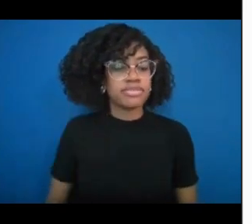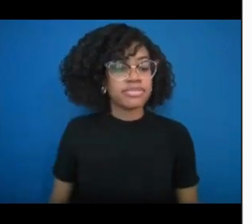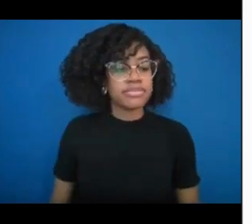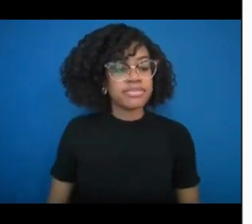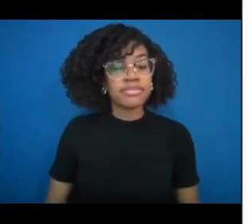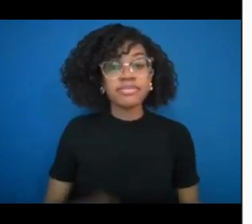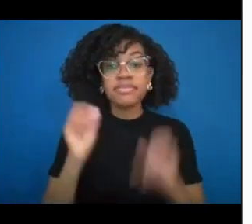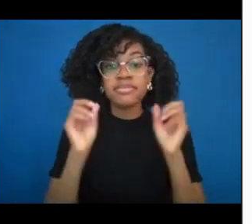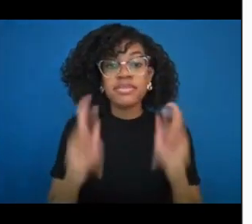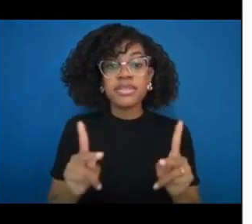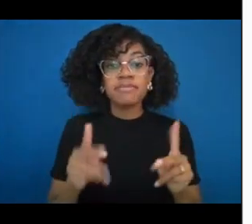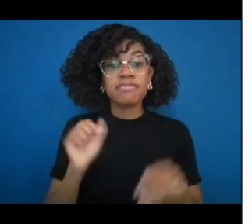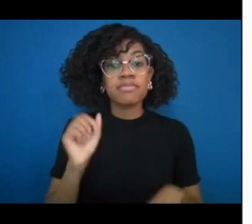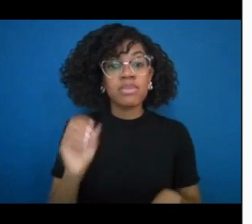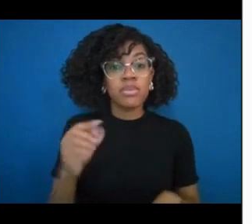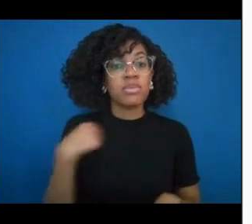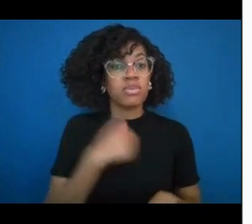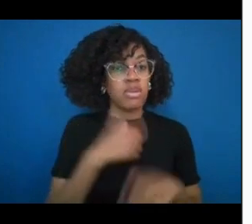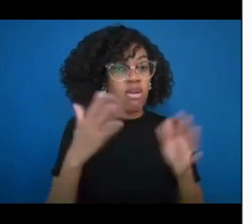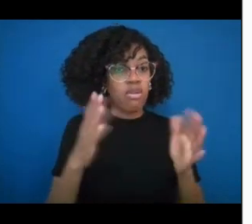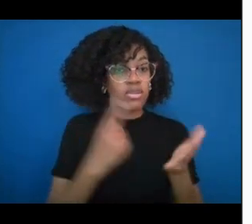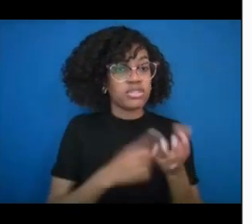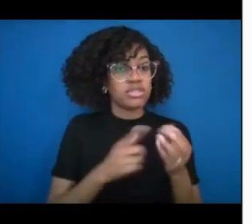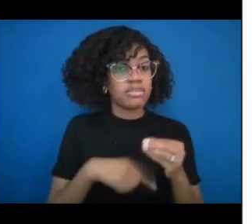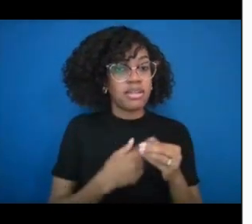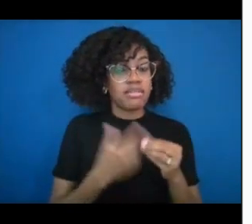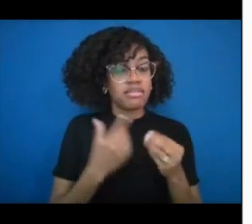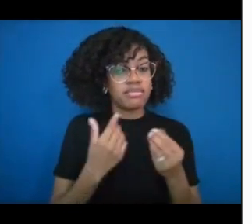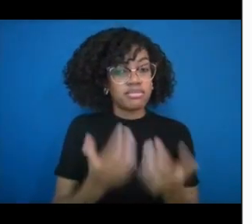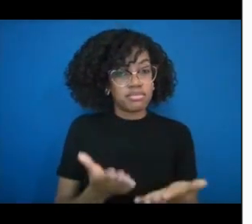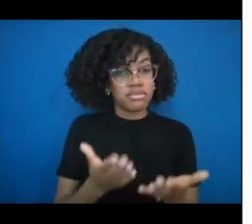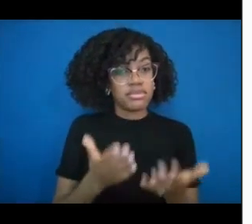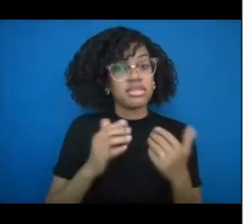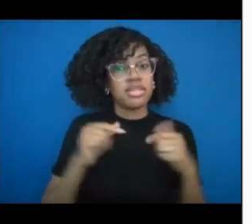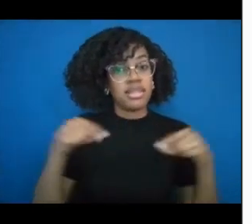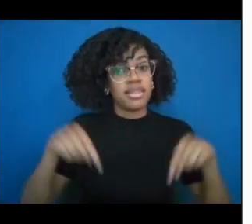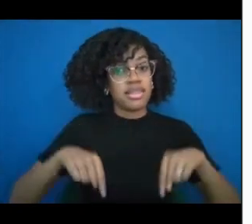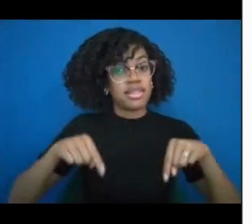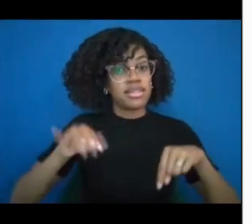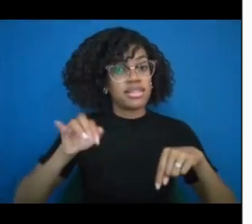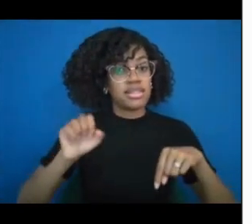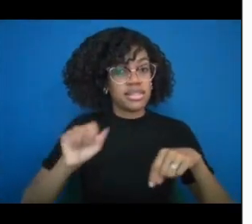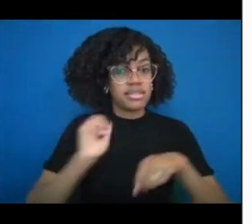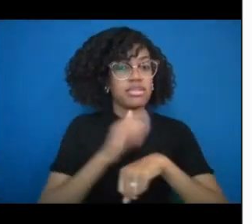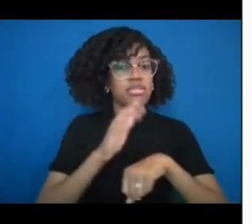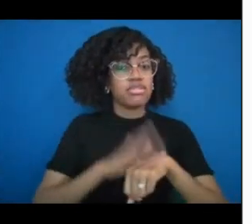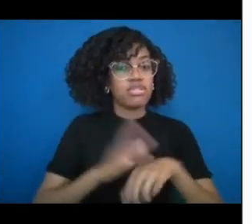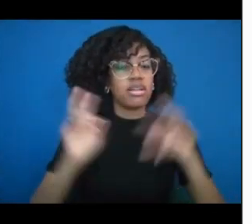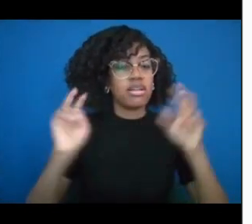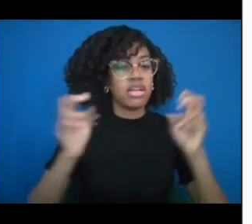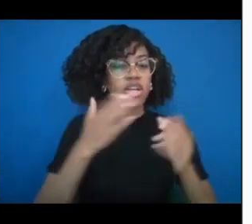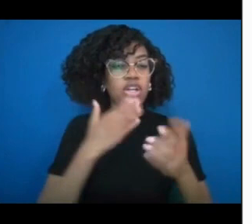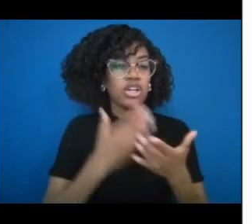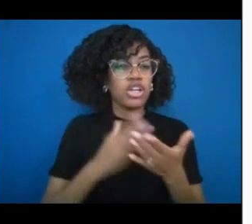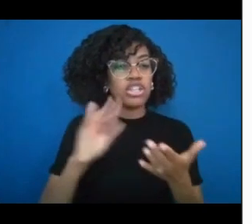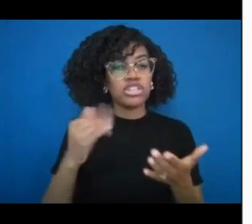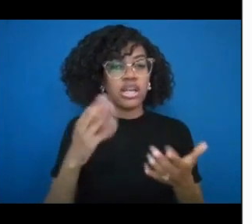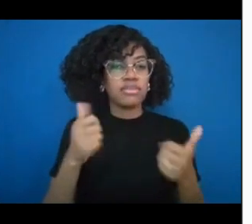Okay, so we talked about how this is based on the Good Jobs